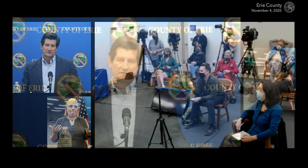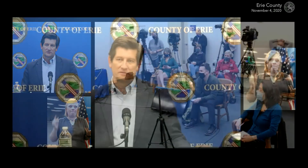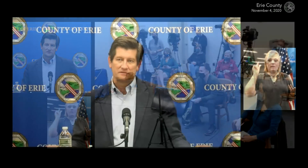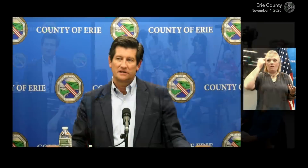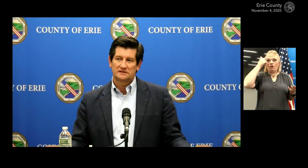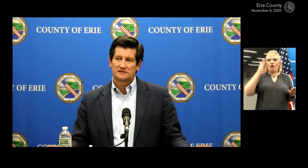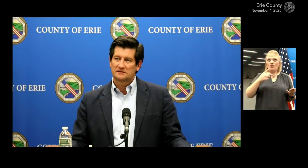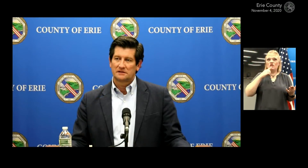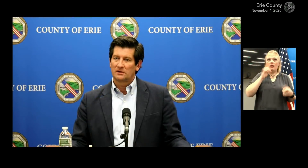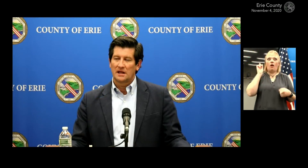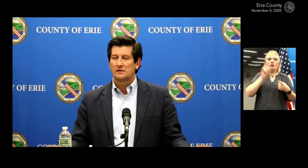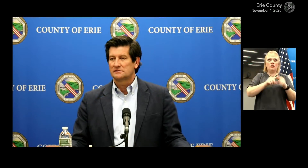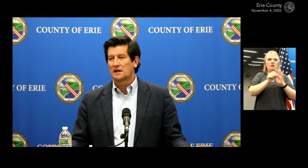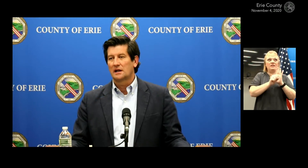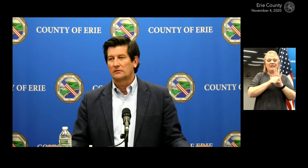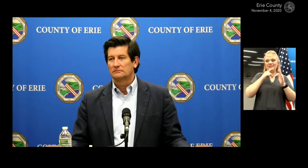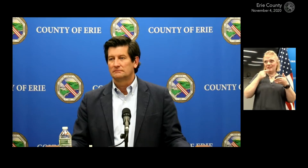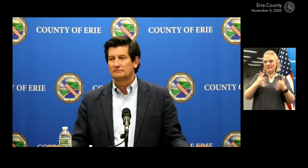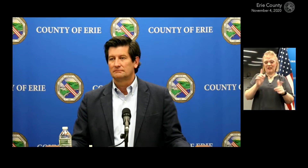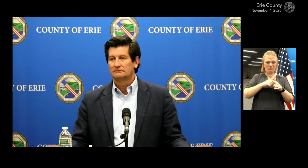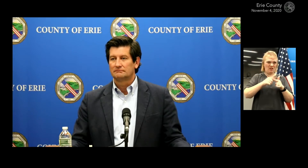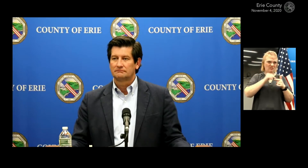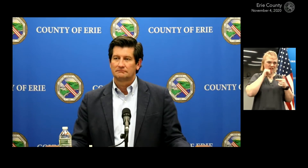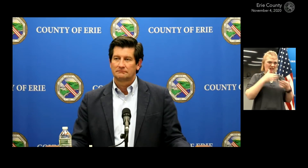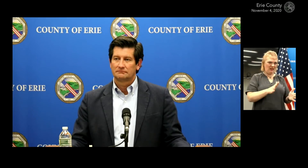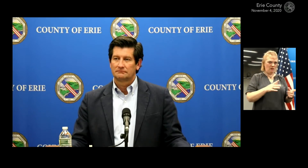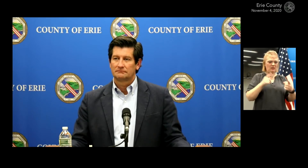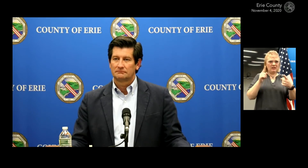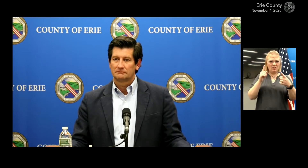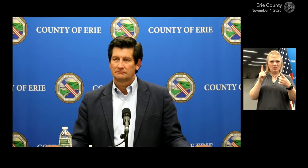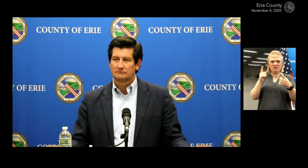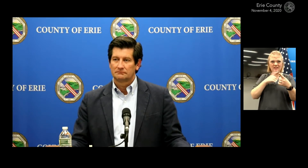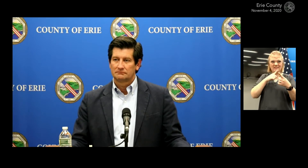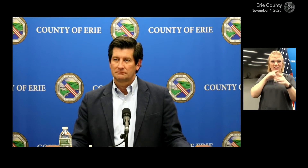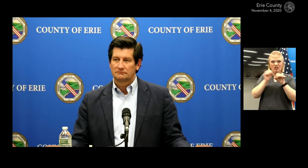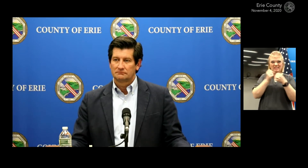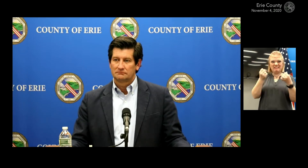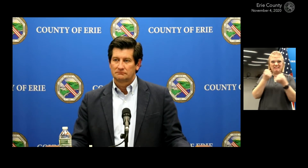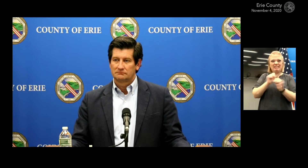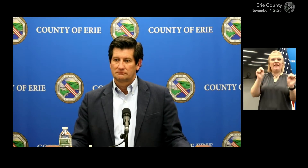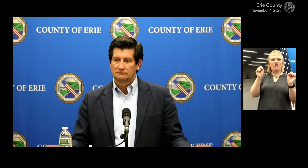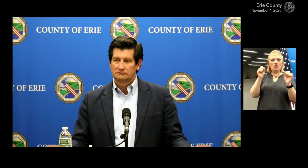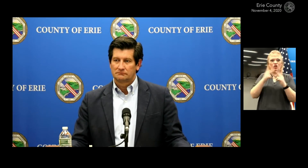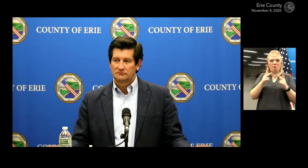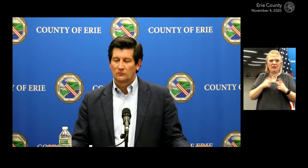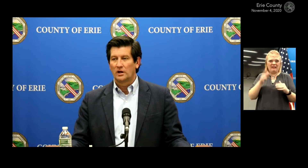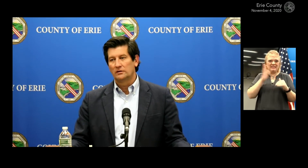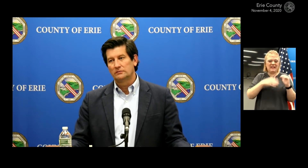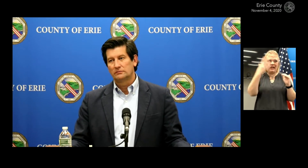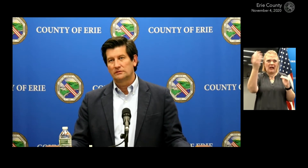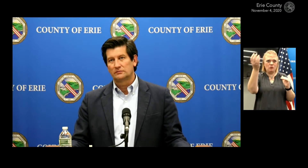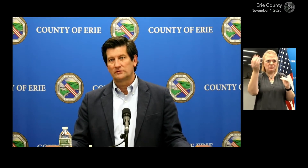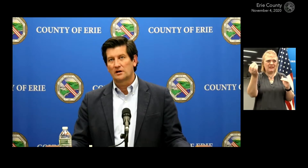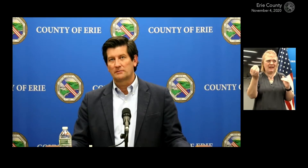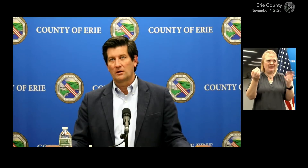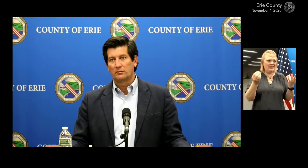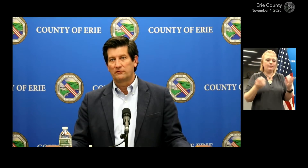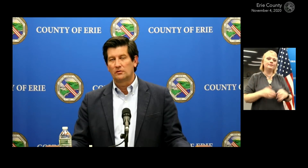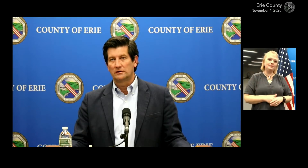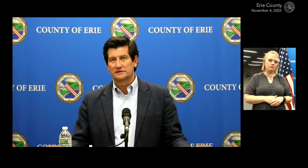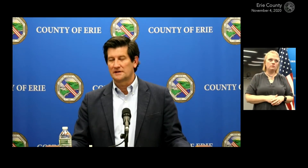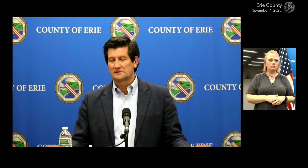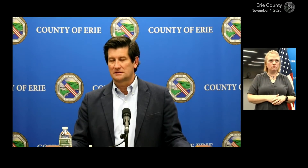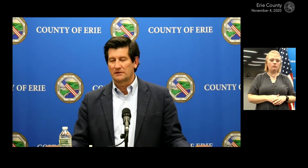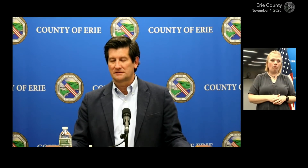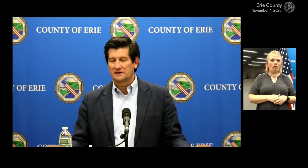governors, until the state says it's going to be allowed, it's not allowed. Is there a safer place, in your opinion, than going to an outdoor Bill Stadium? Well, as we talked about